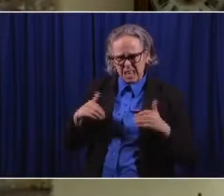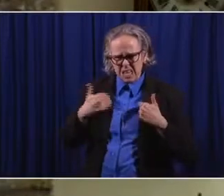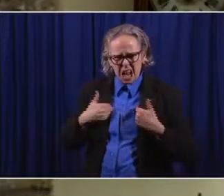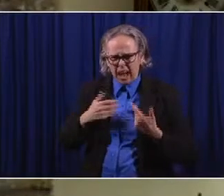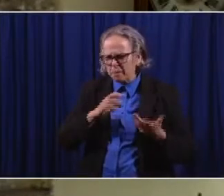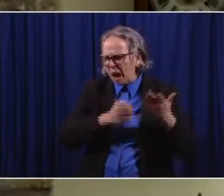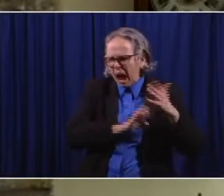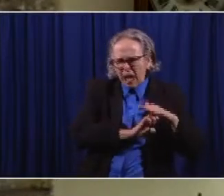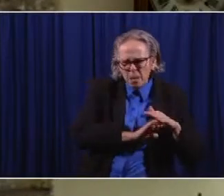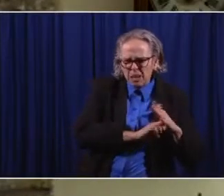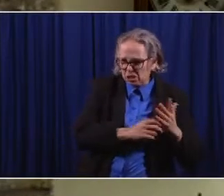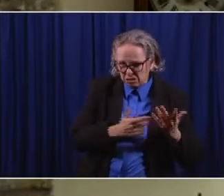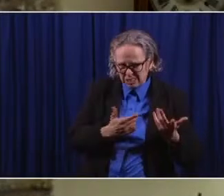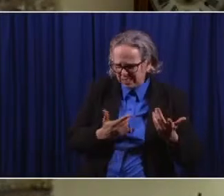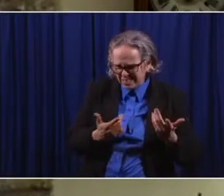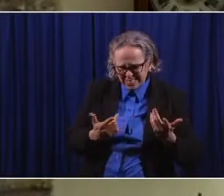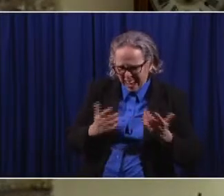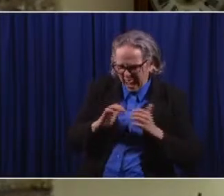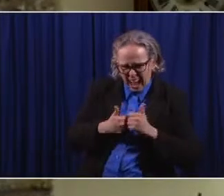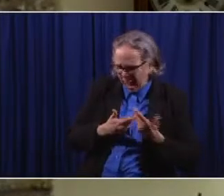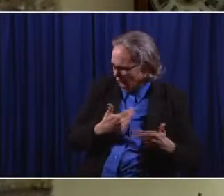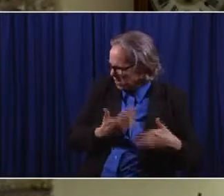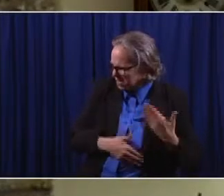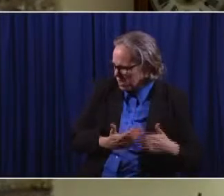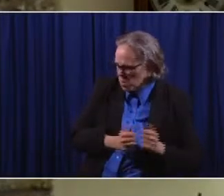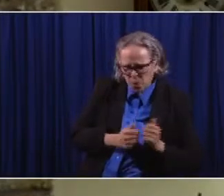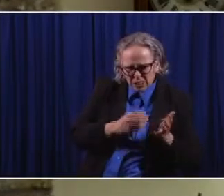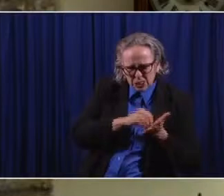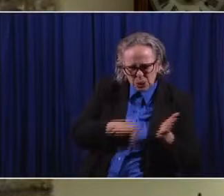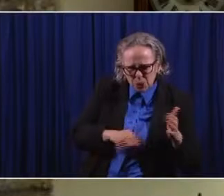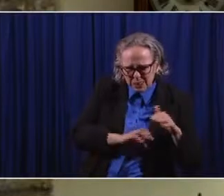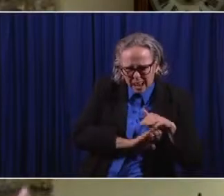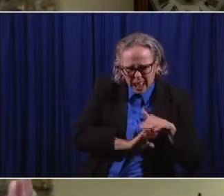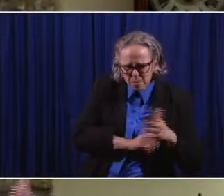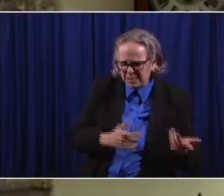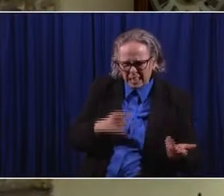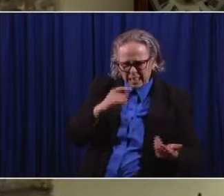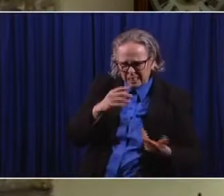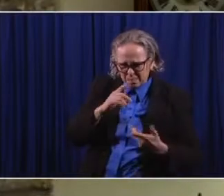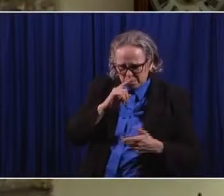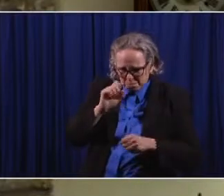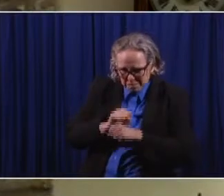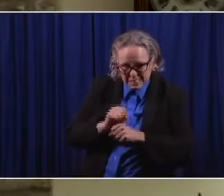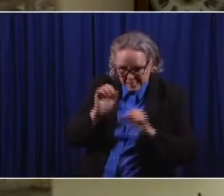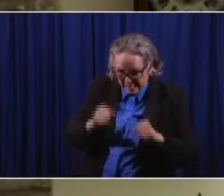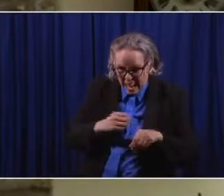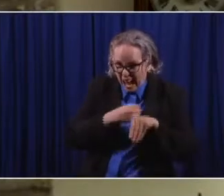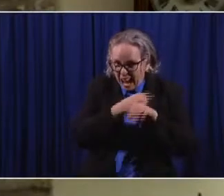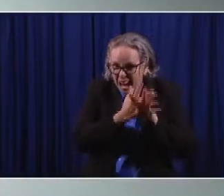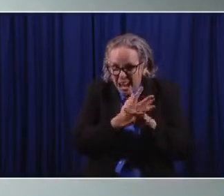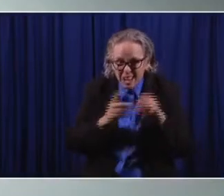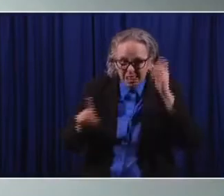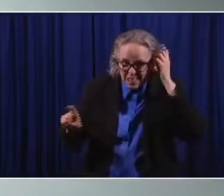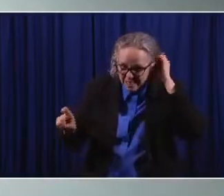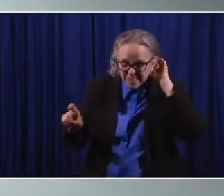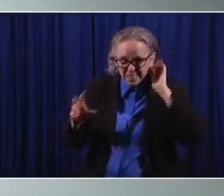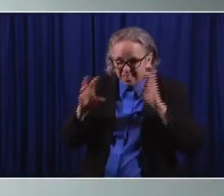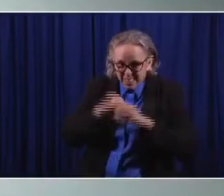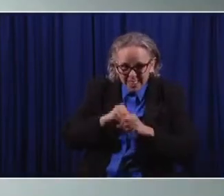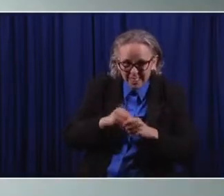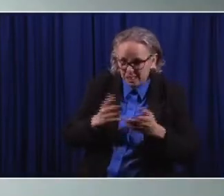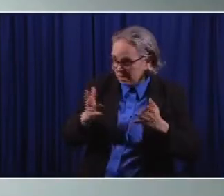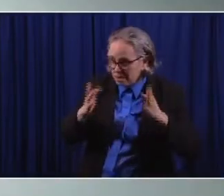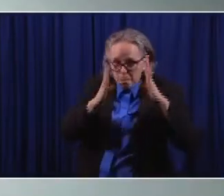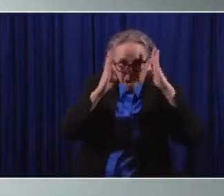does that work? Are these kids able to do it? Does it work? Oh, absolutely.